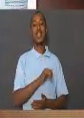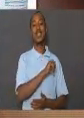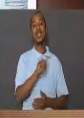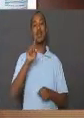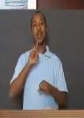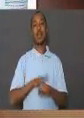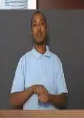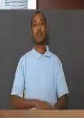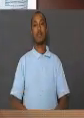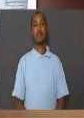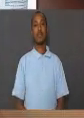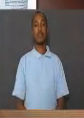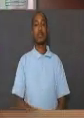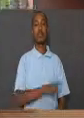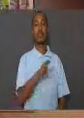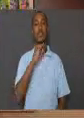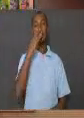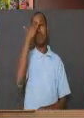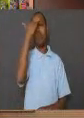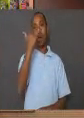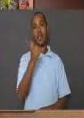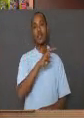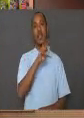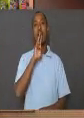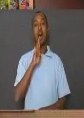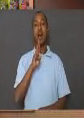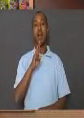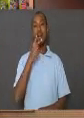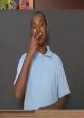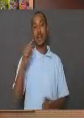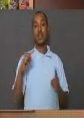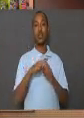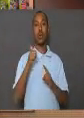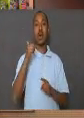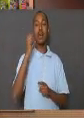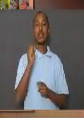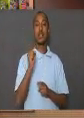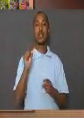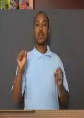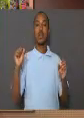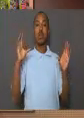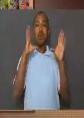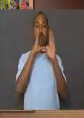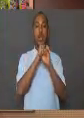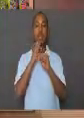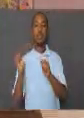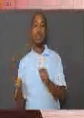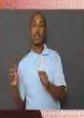time. This is why they are referred to as complete fertilizers.